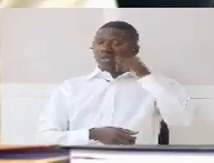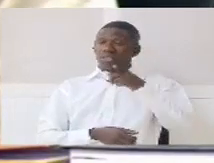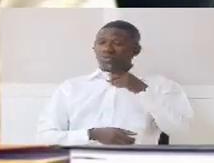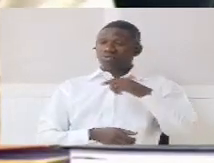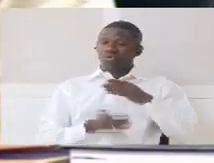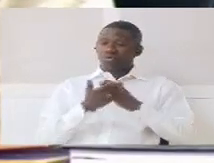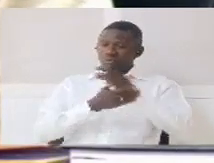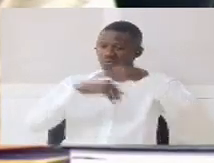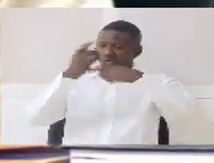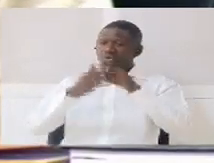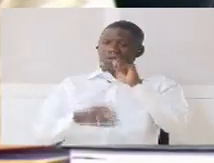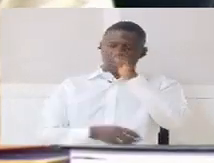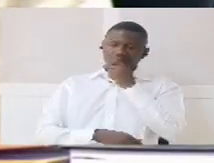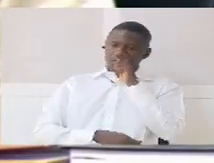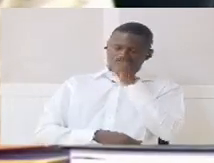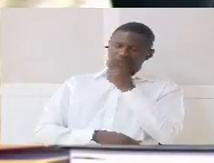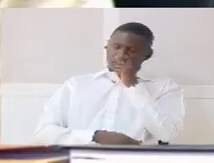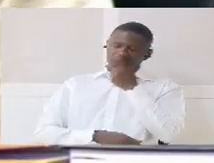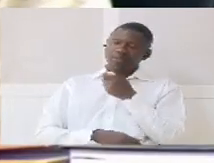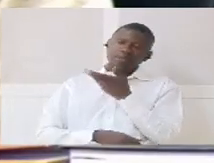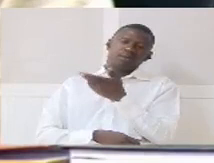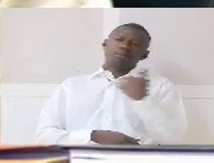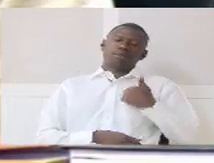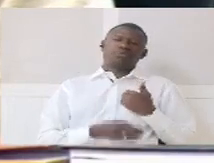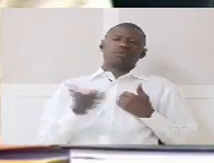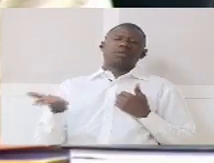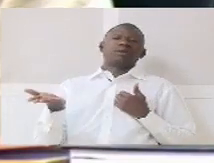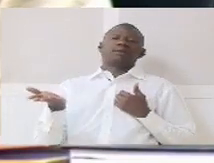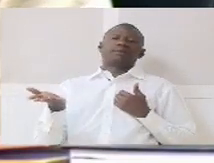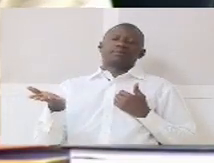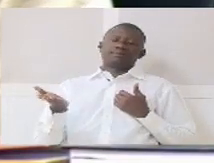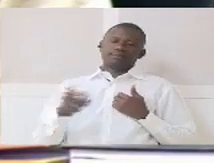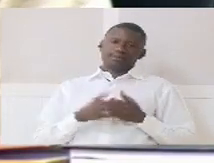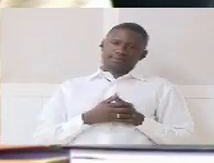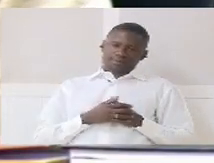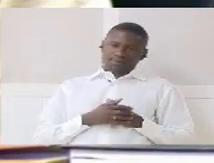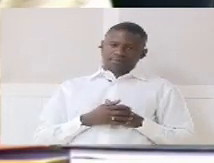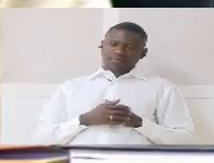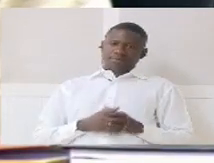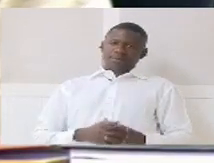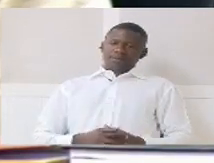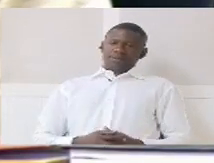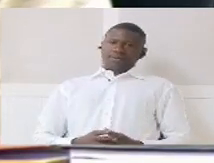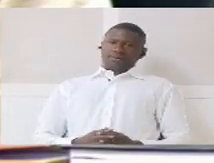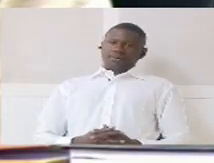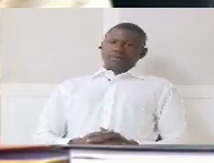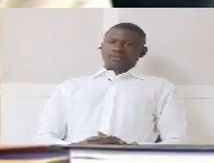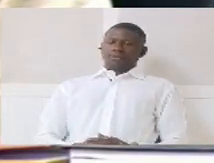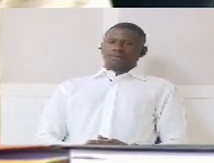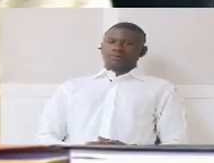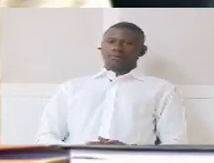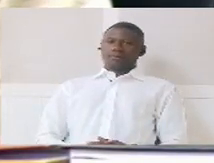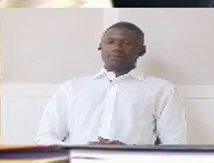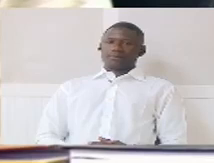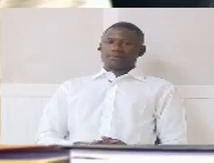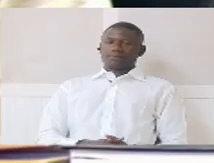lonko wala bekelako sandulu wala kumakoto malu amunta wala mnyinti kwa Yaya